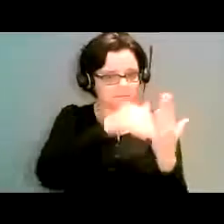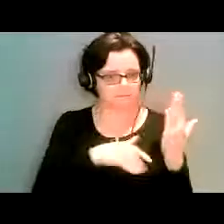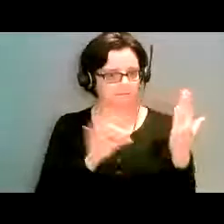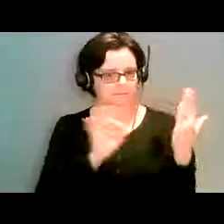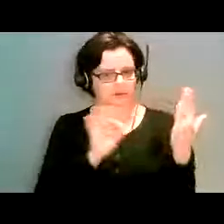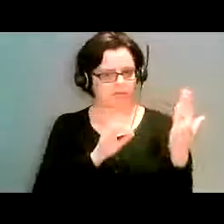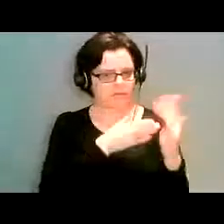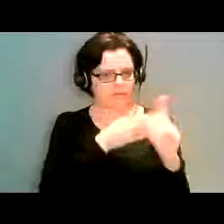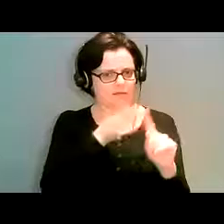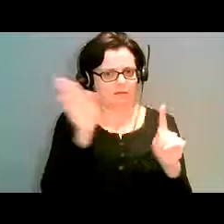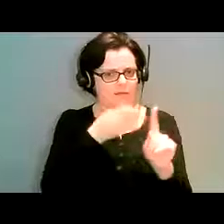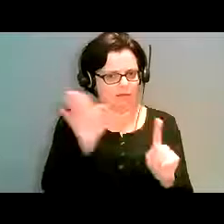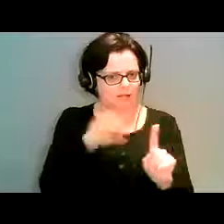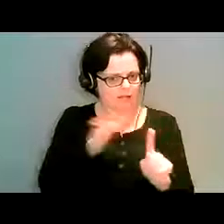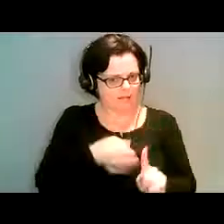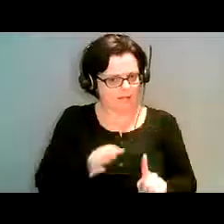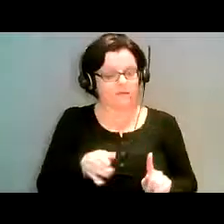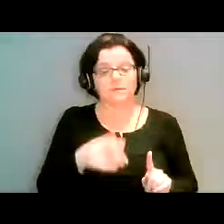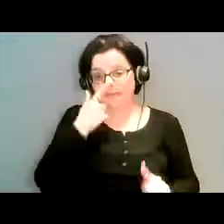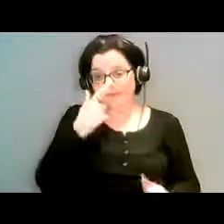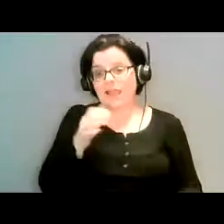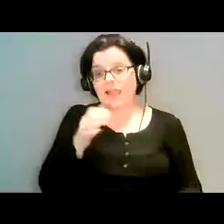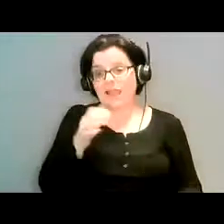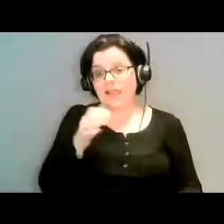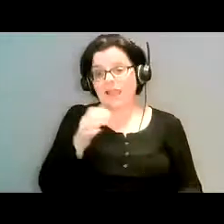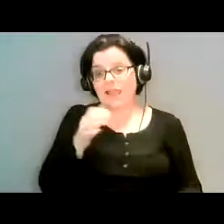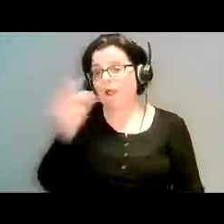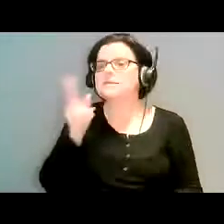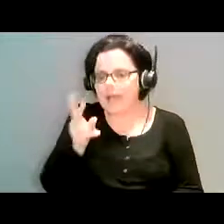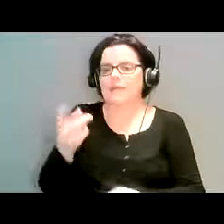that they have to do it all over again.